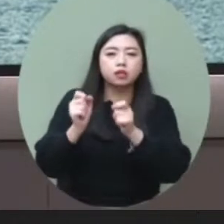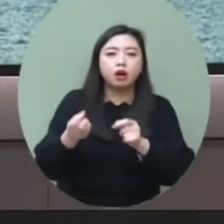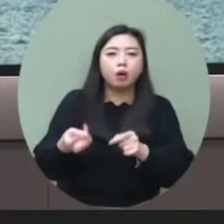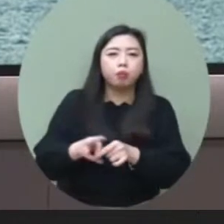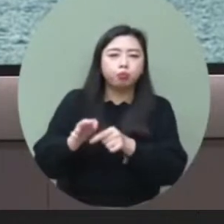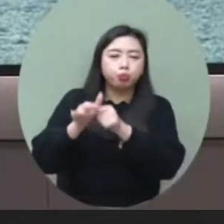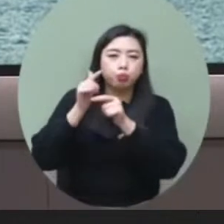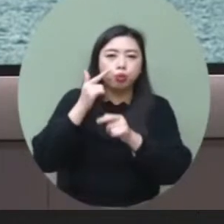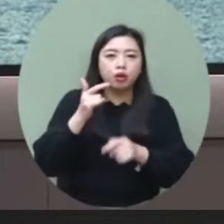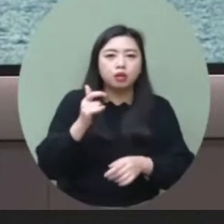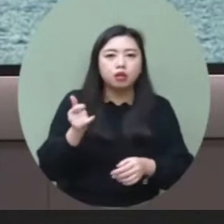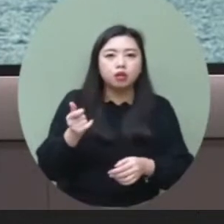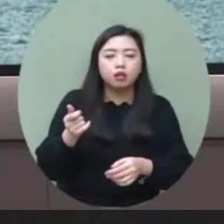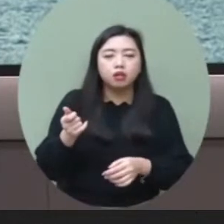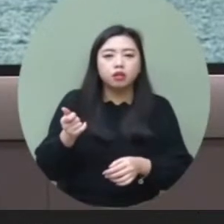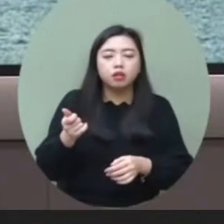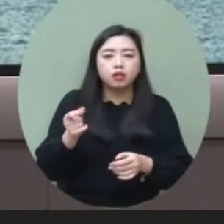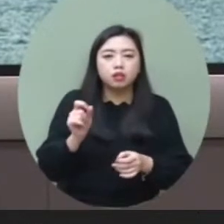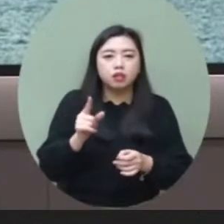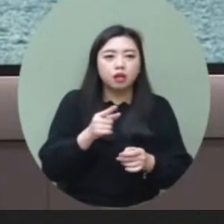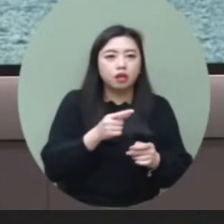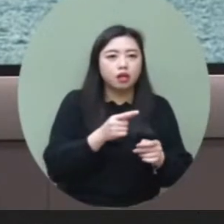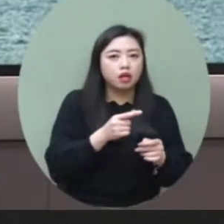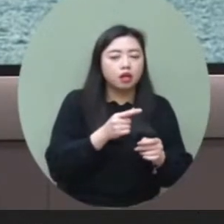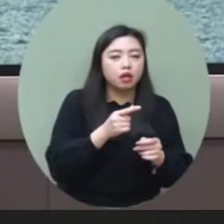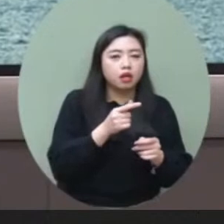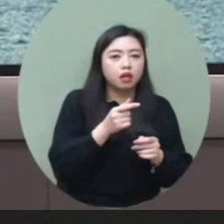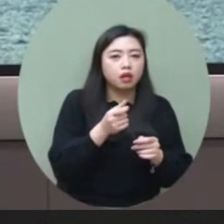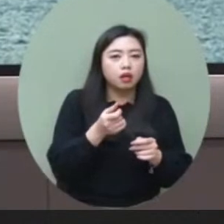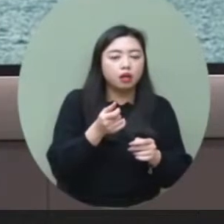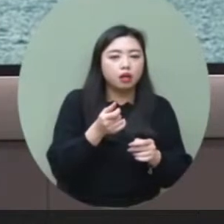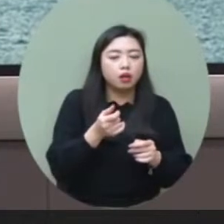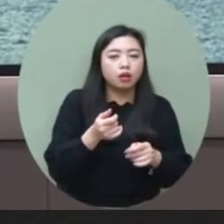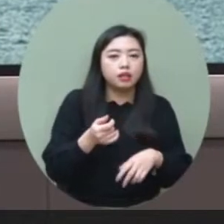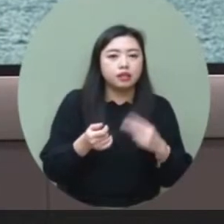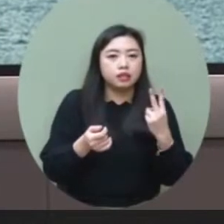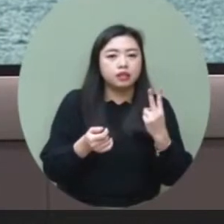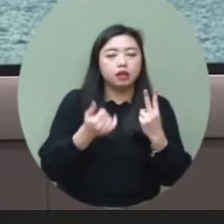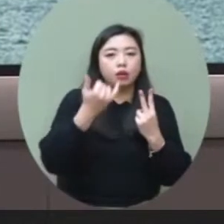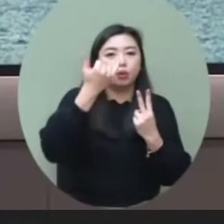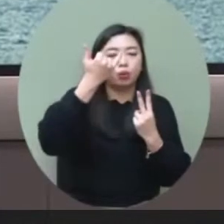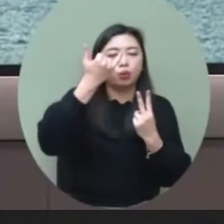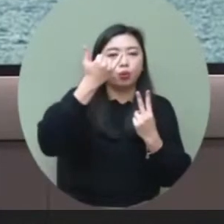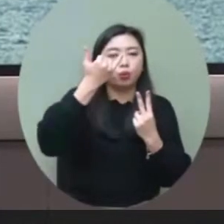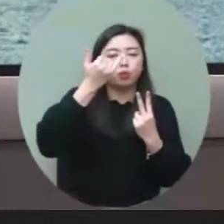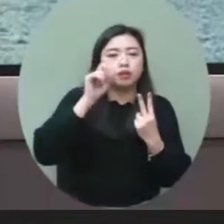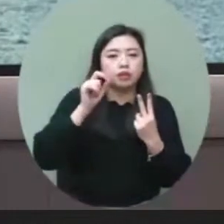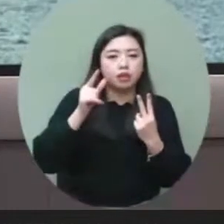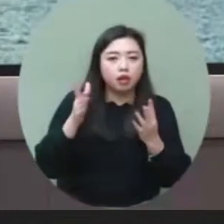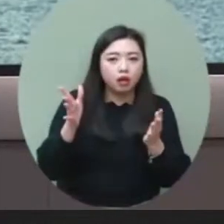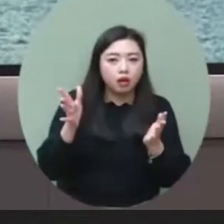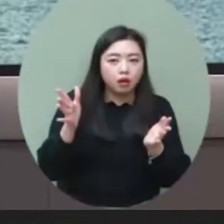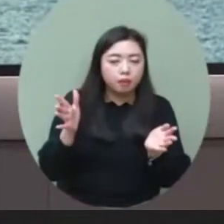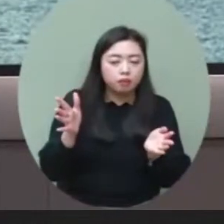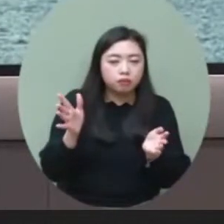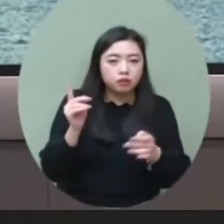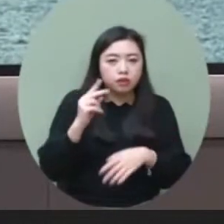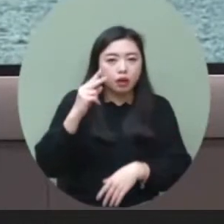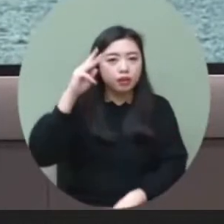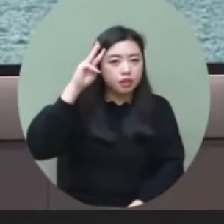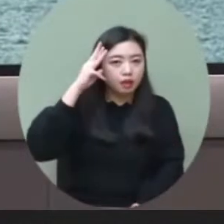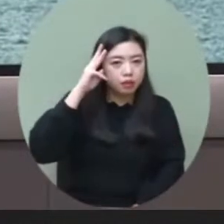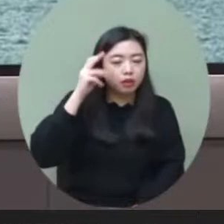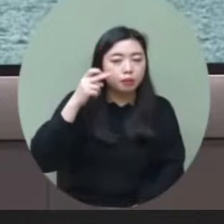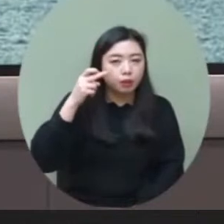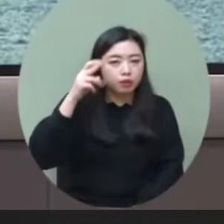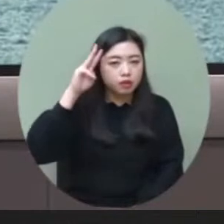the 126 cases. So there was an exponential rise for 6 times,